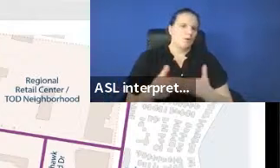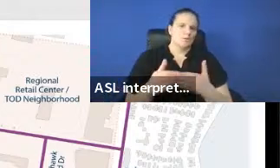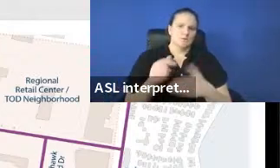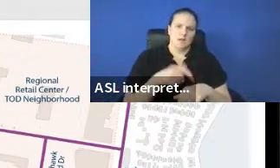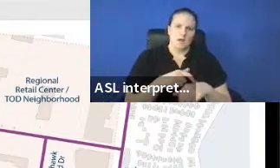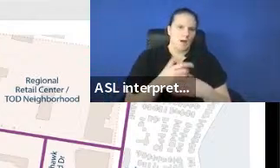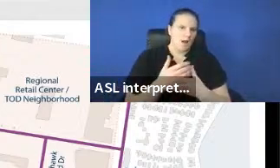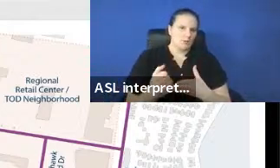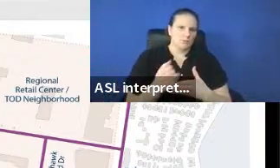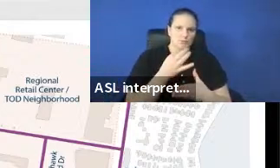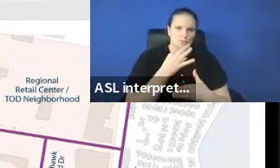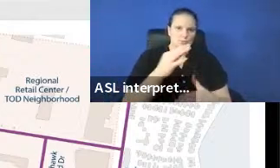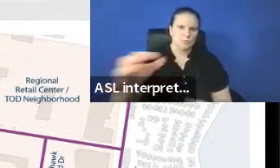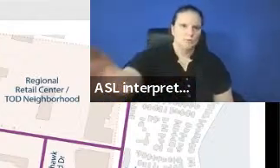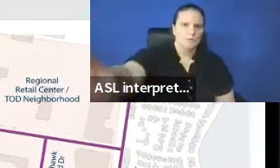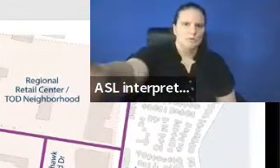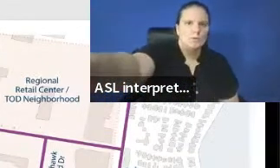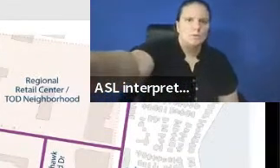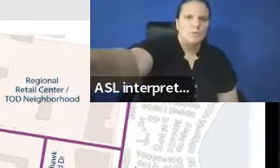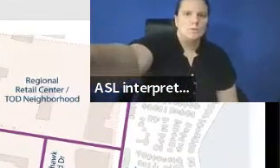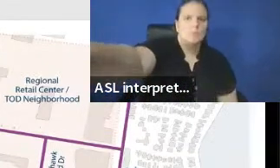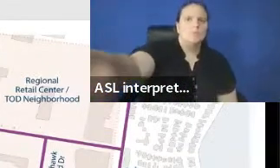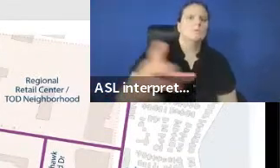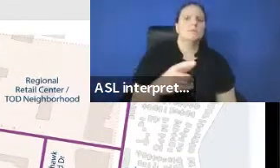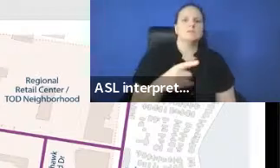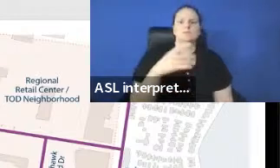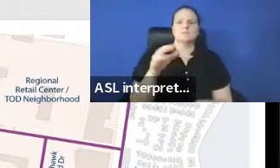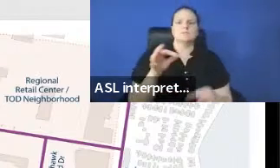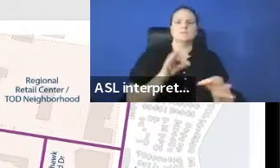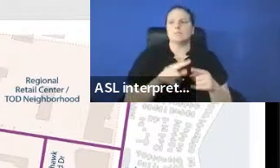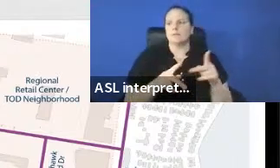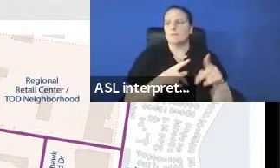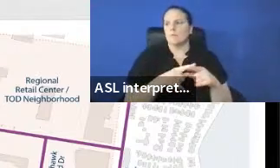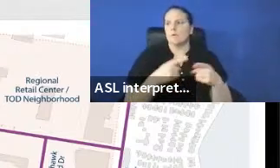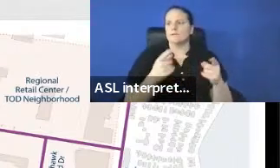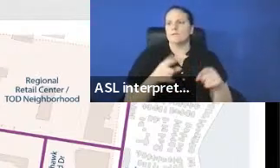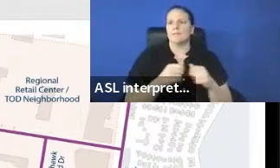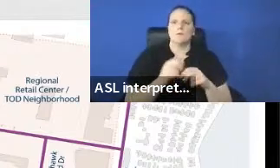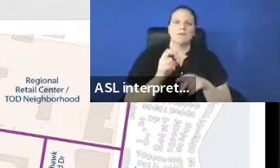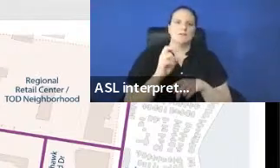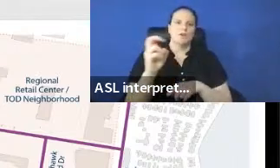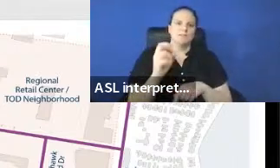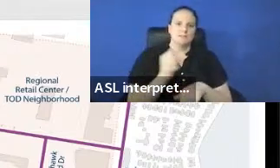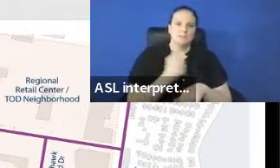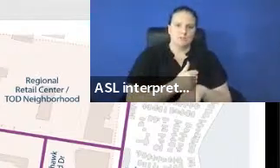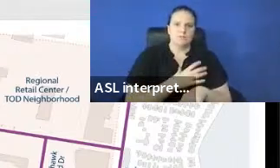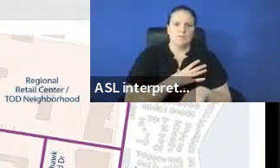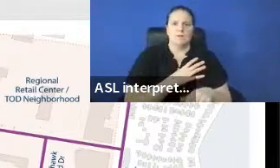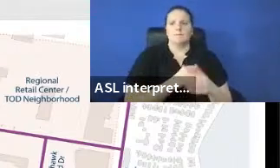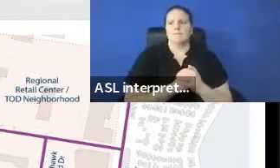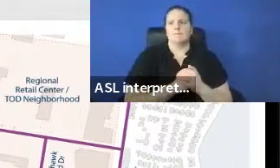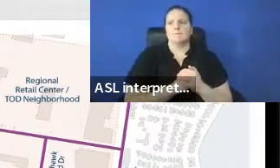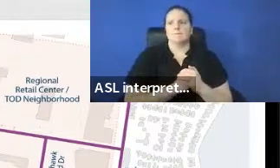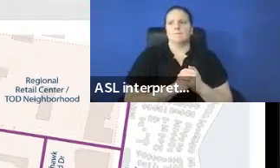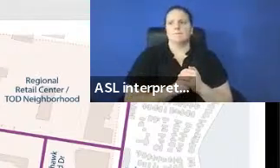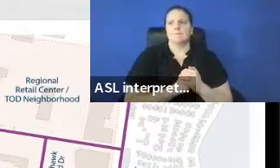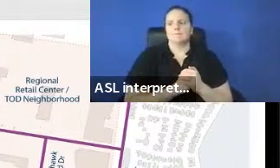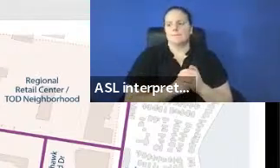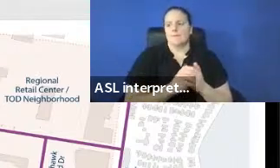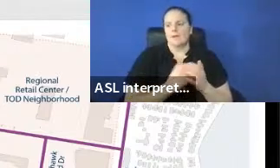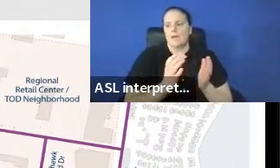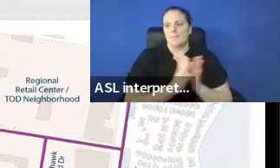need to show folks what's going on with the transit stations. And so I'm going to ask you to